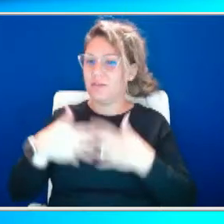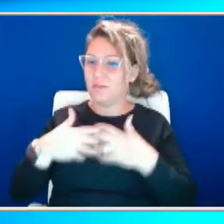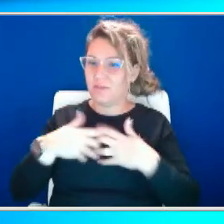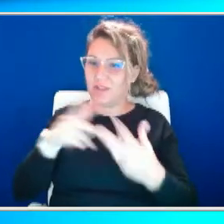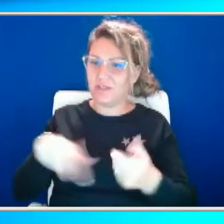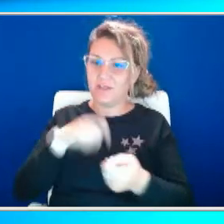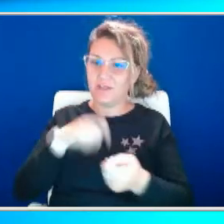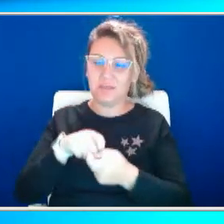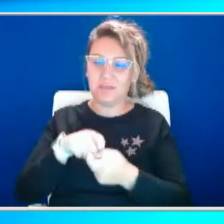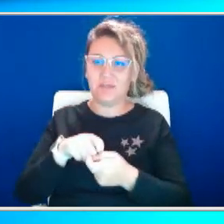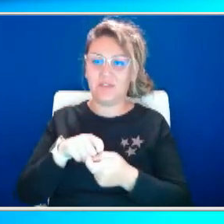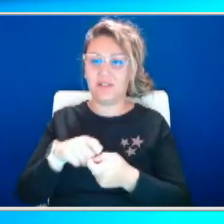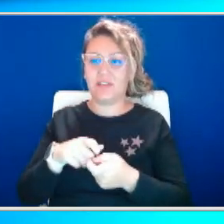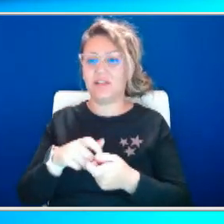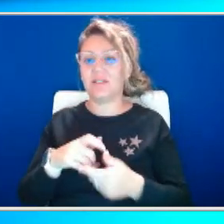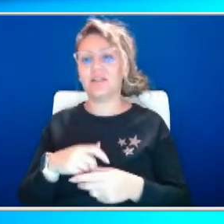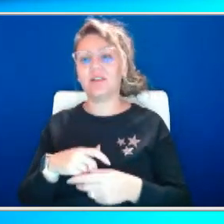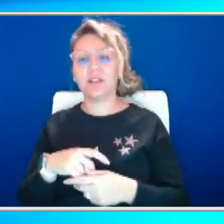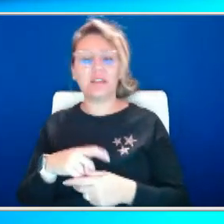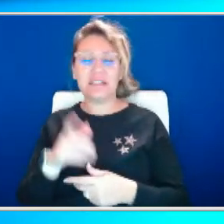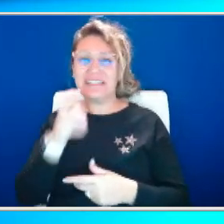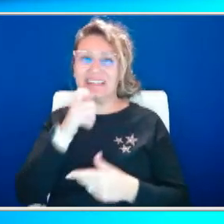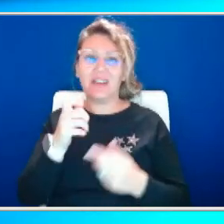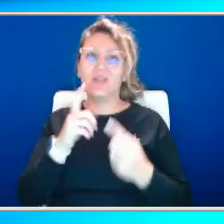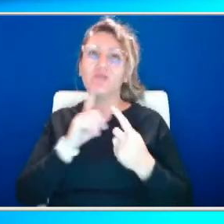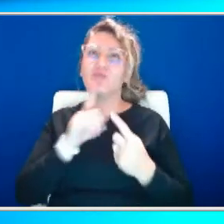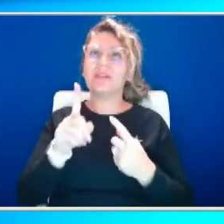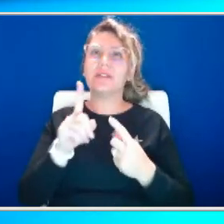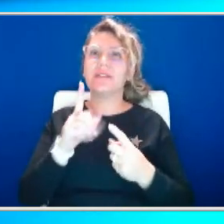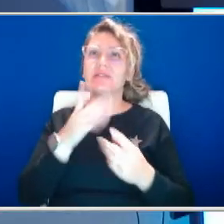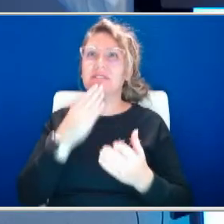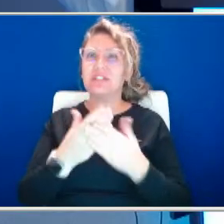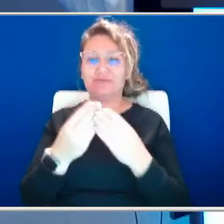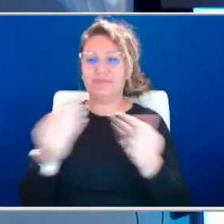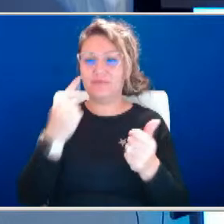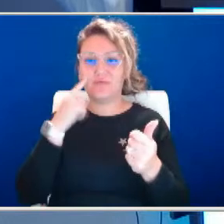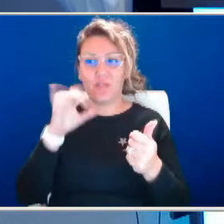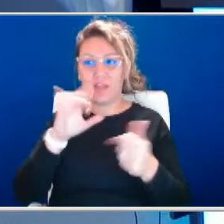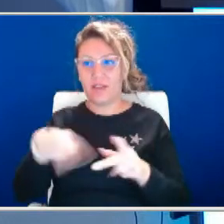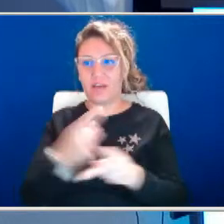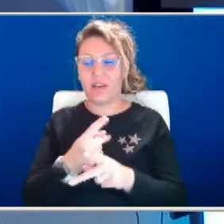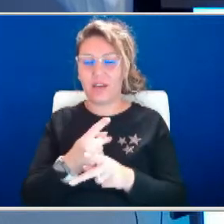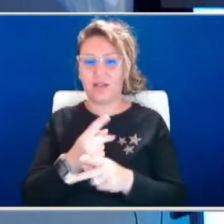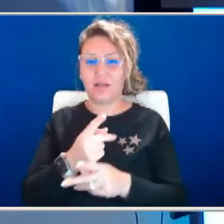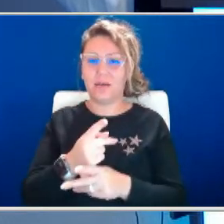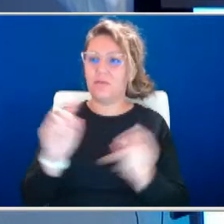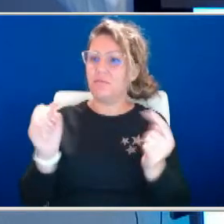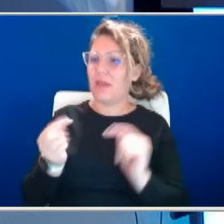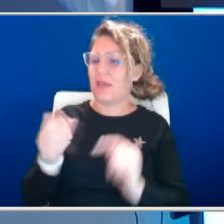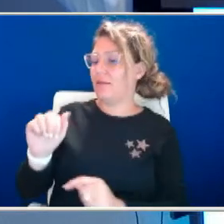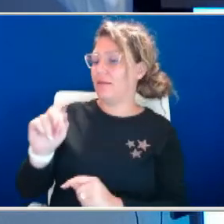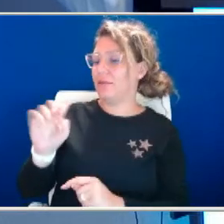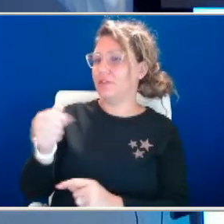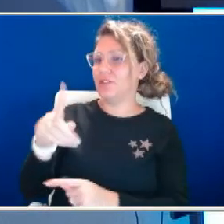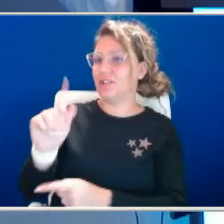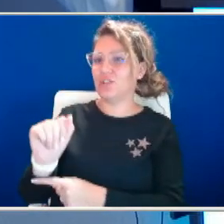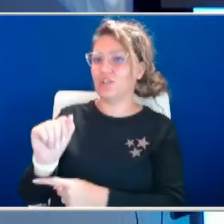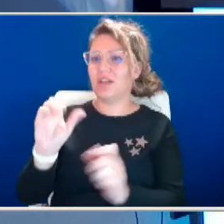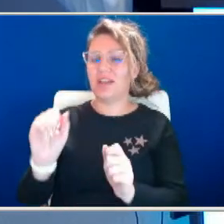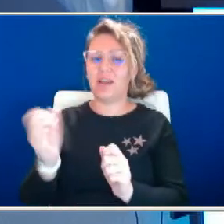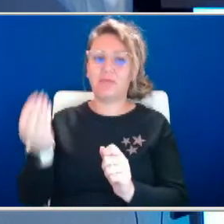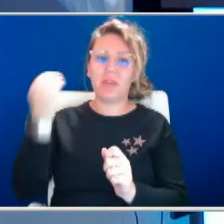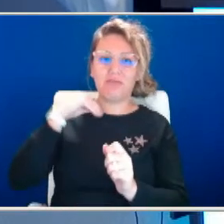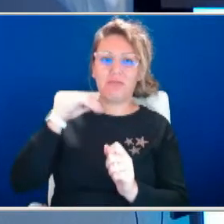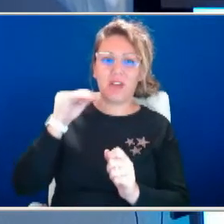about would not really be a good solution for that type of pain. Angela wants to know, can this be implanted for neck pain if it's a little bit